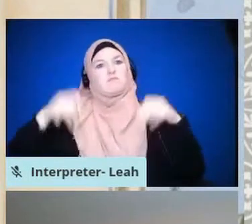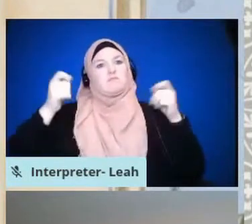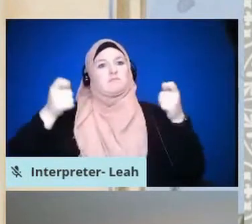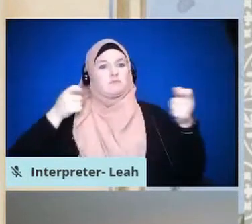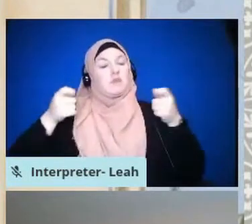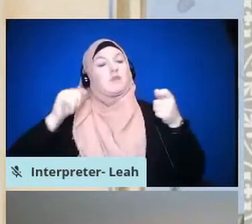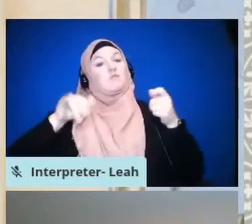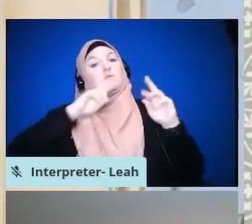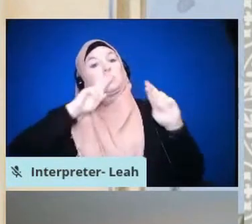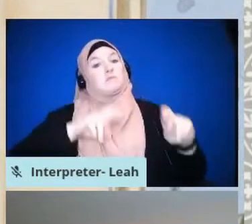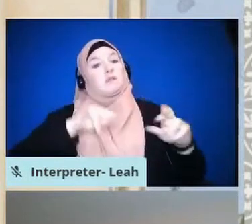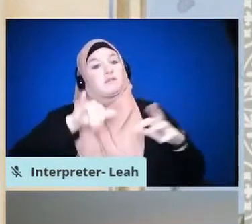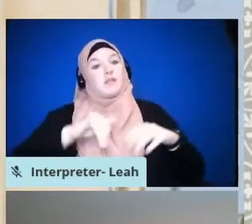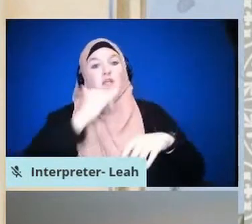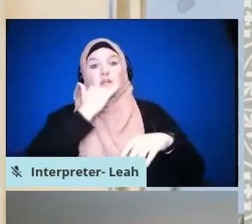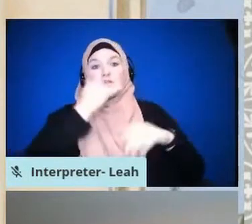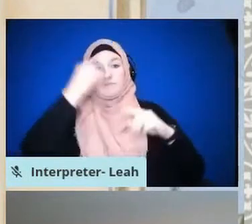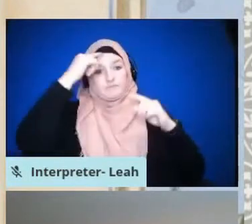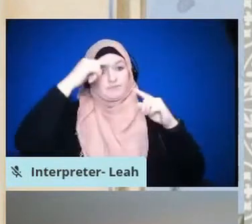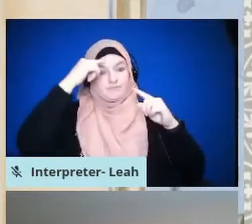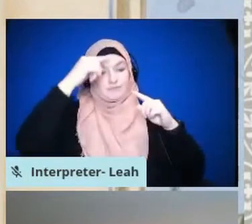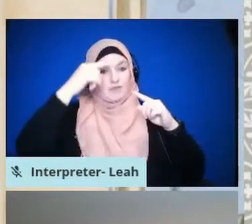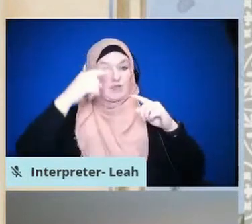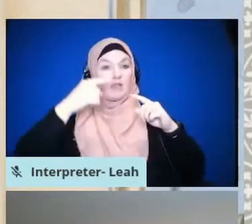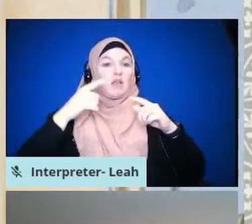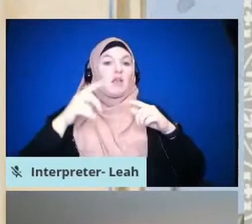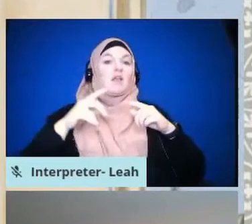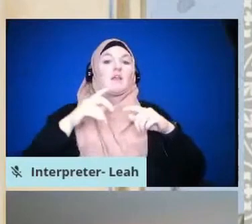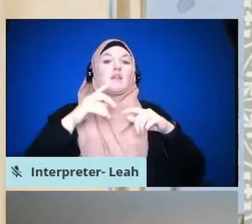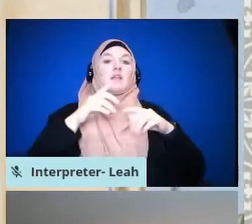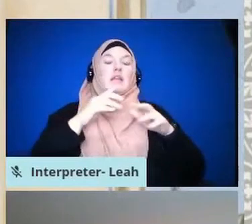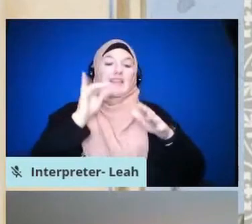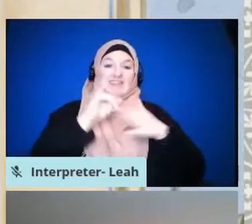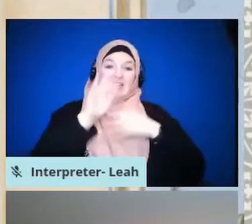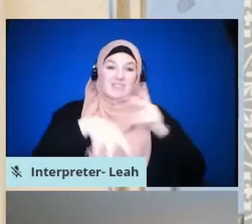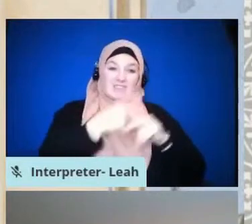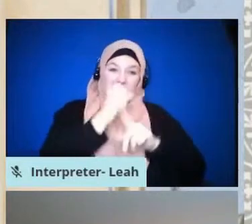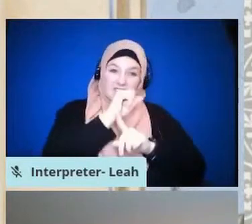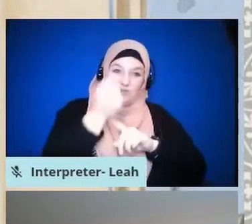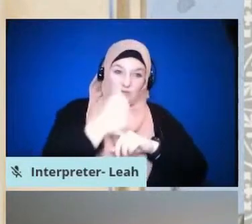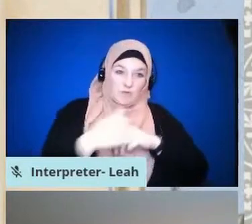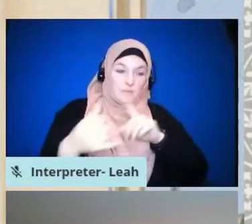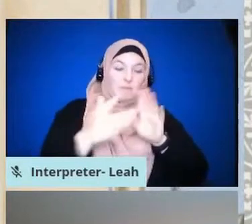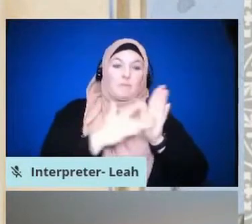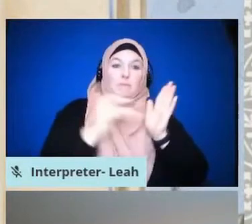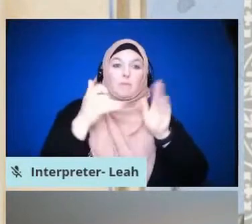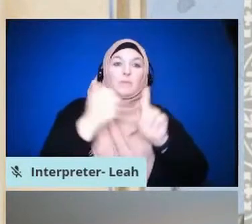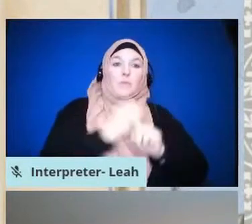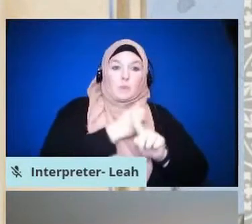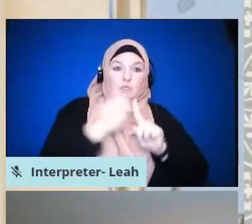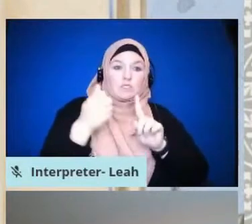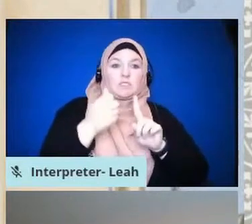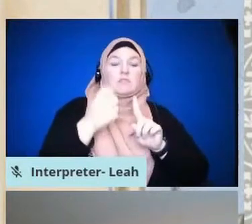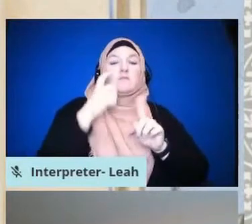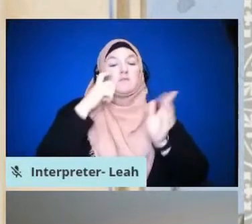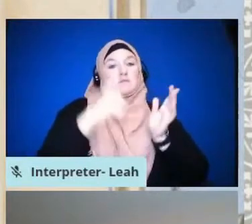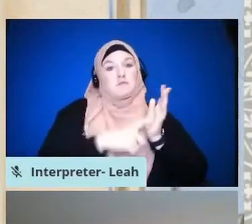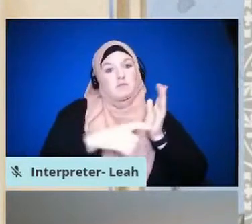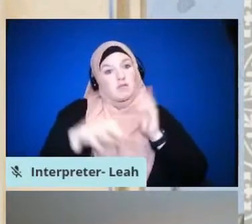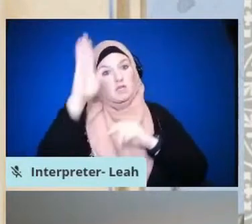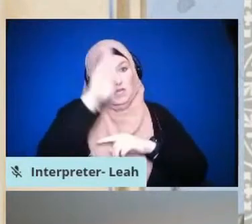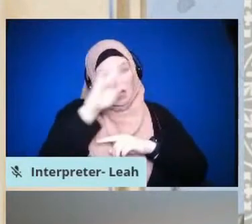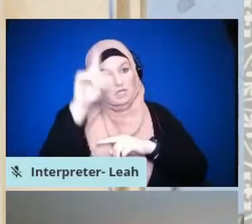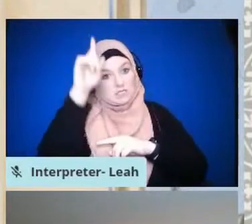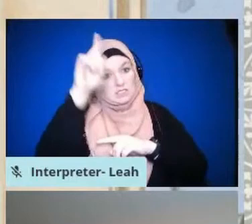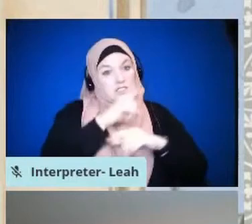response to this cognitive error is, in the case of abuse, is by highlighting that God is